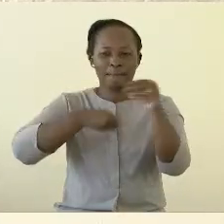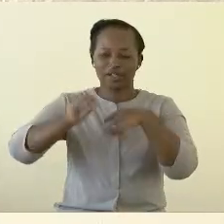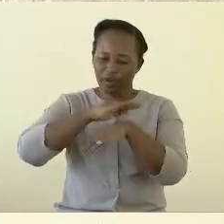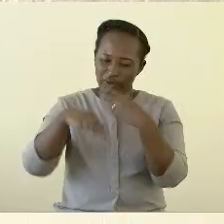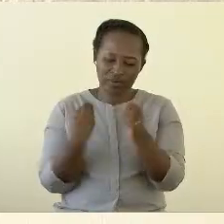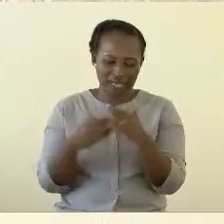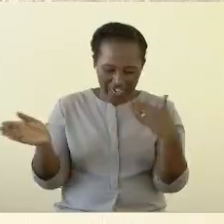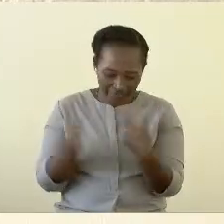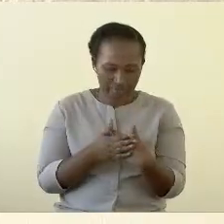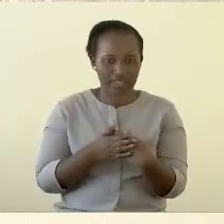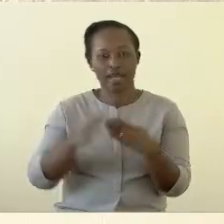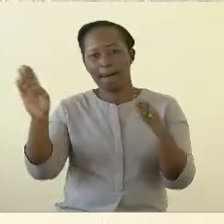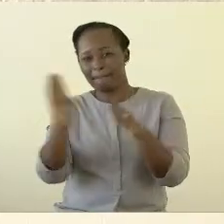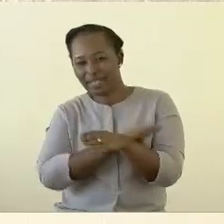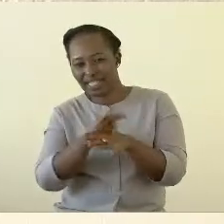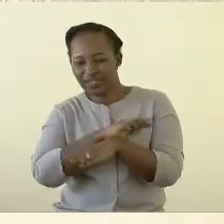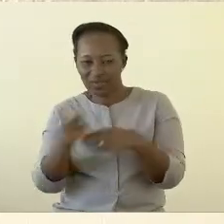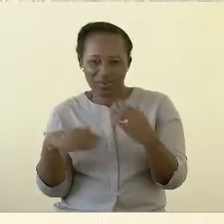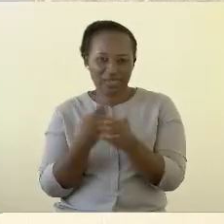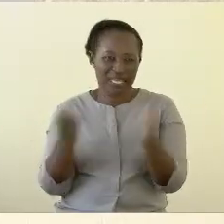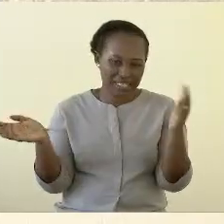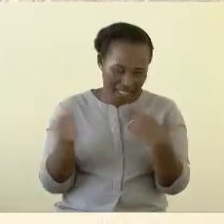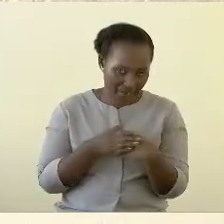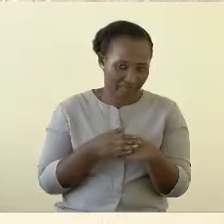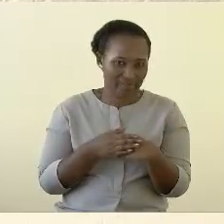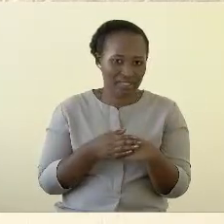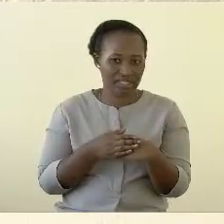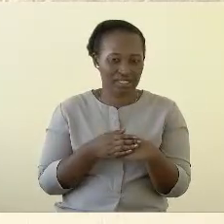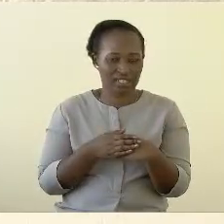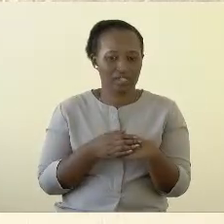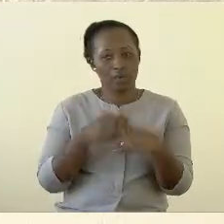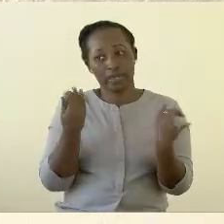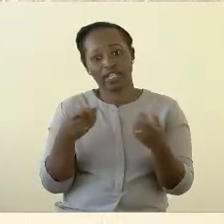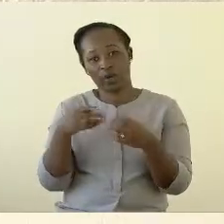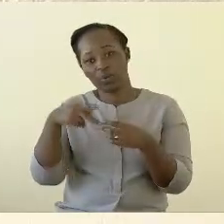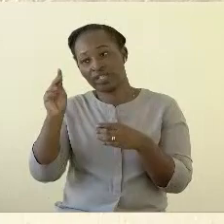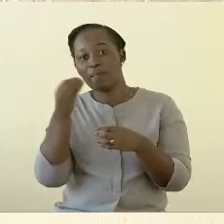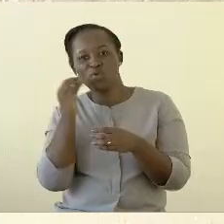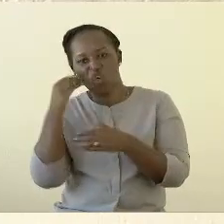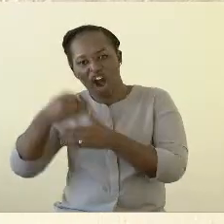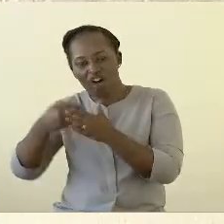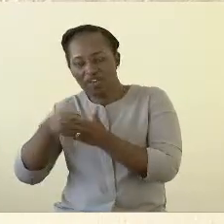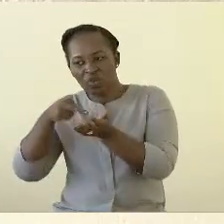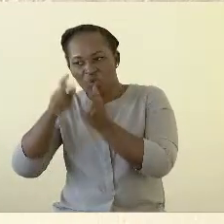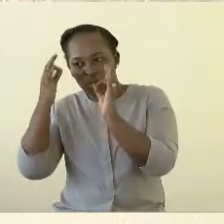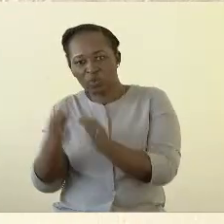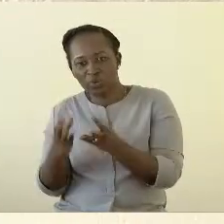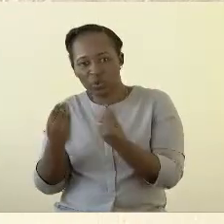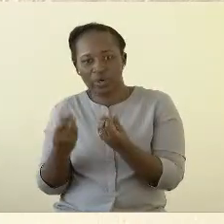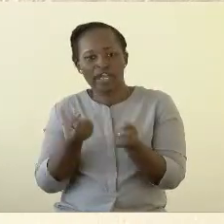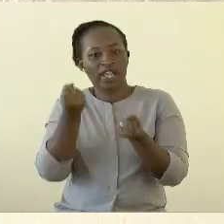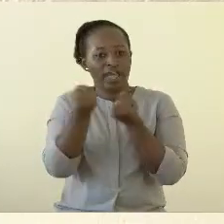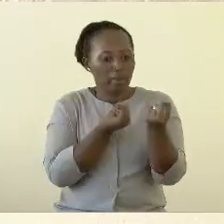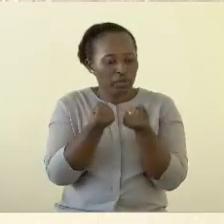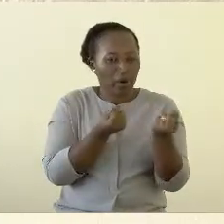stay in a place where it is easy for me to get to a boutique and buy a few things, but cars, people